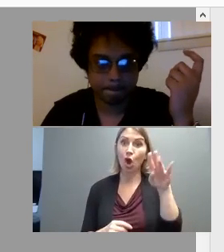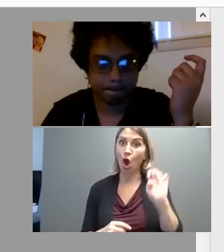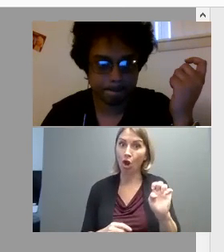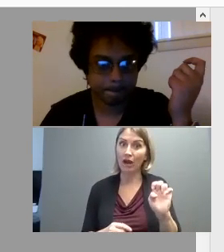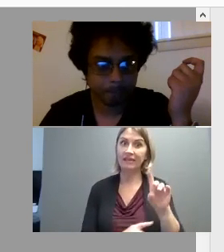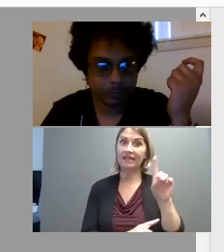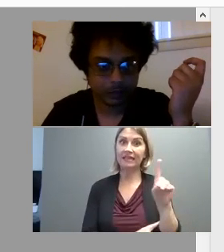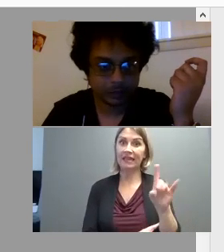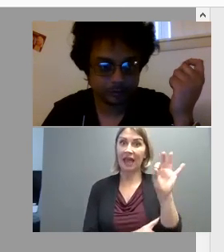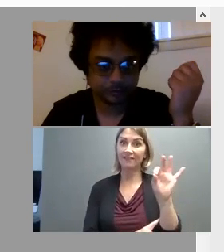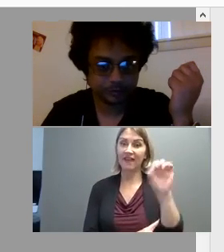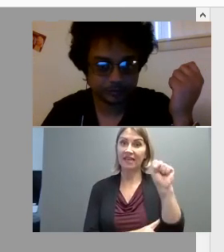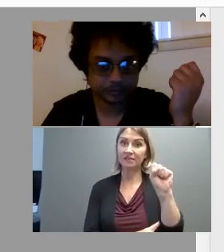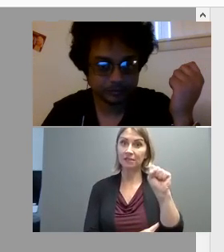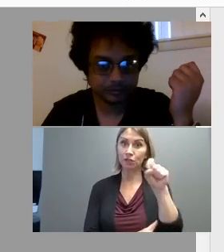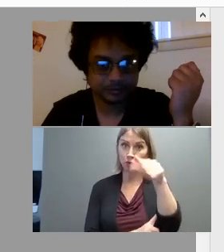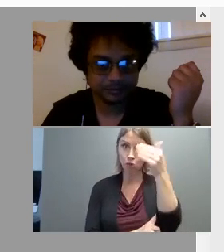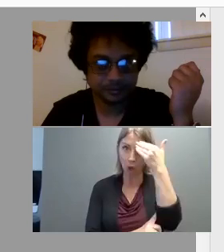is?